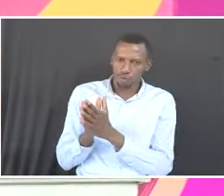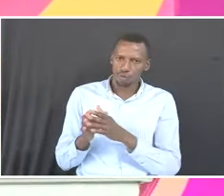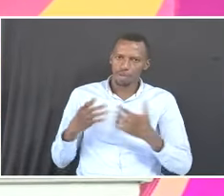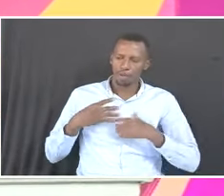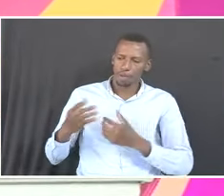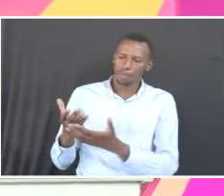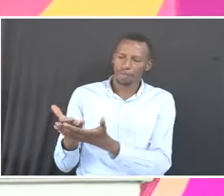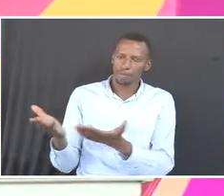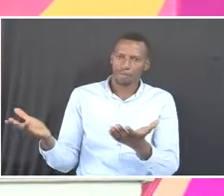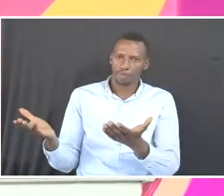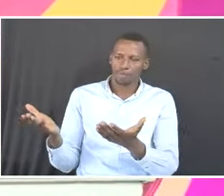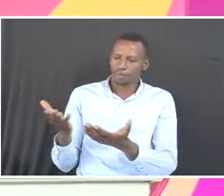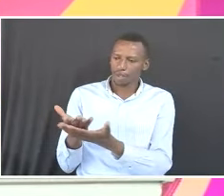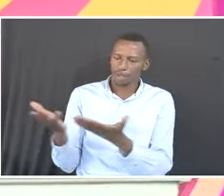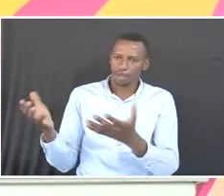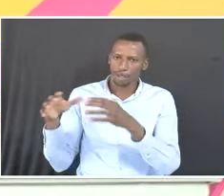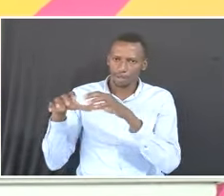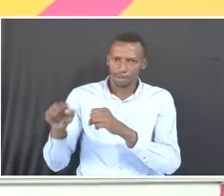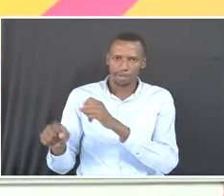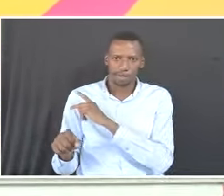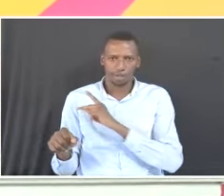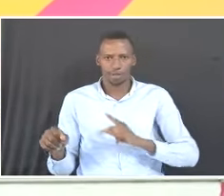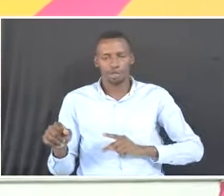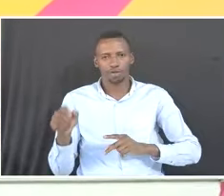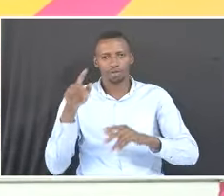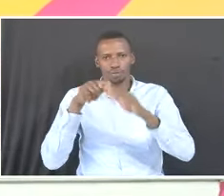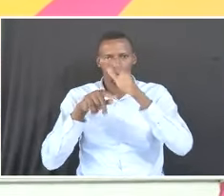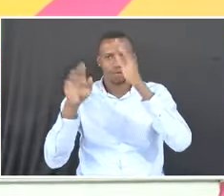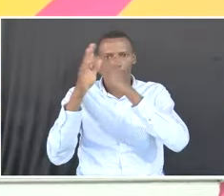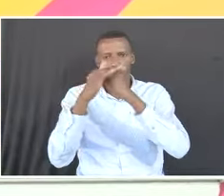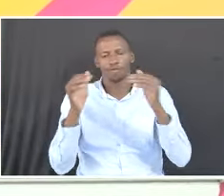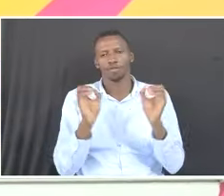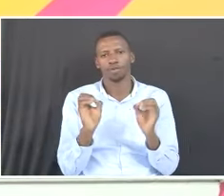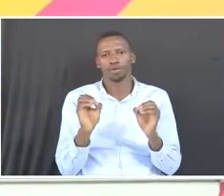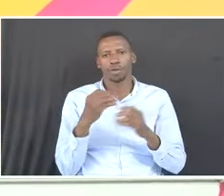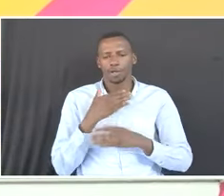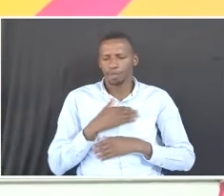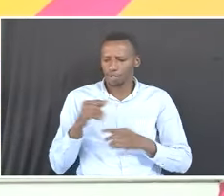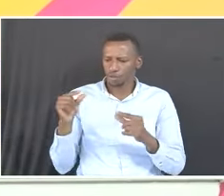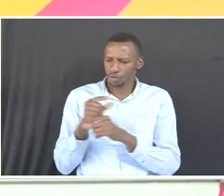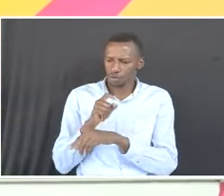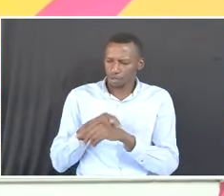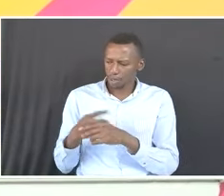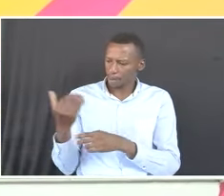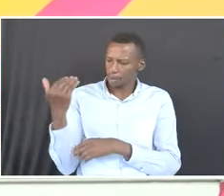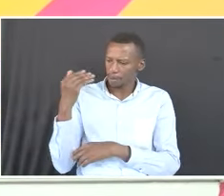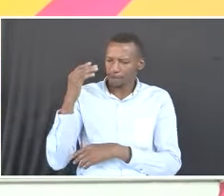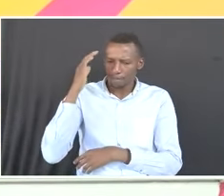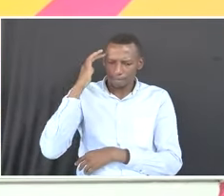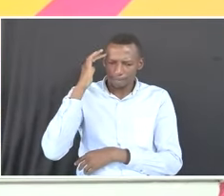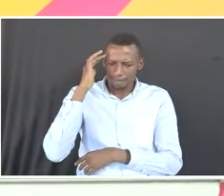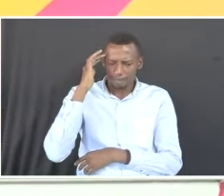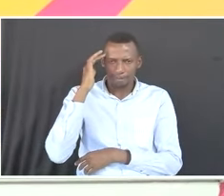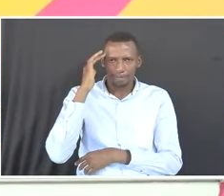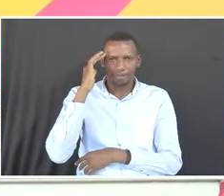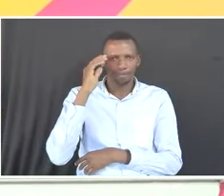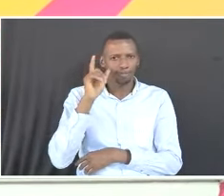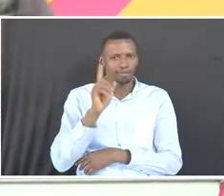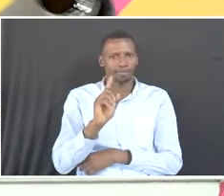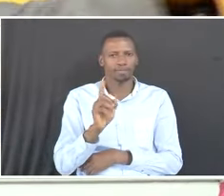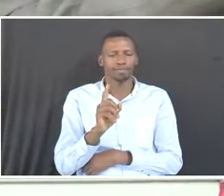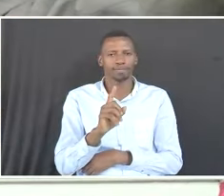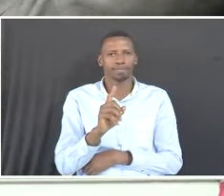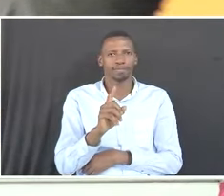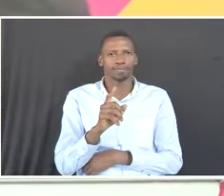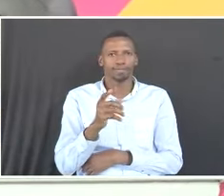they will not inherit the kingdom of heaven. Look not behind you, even for a moment, to reflect with complacency on